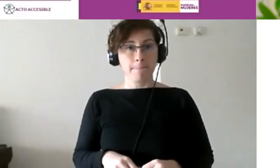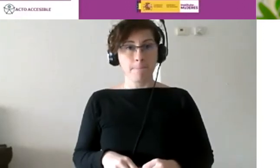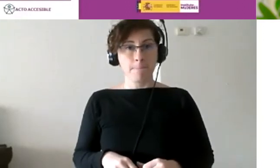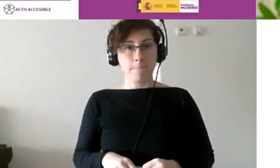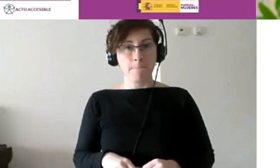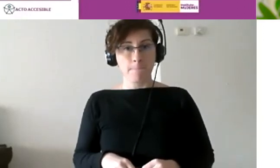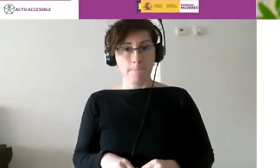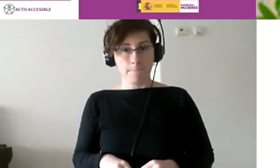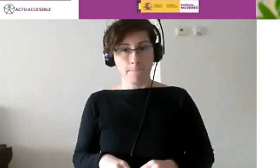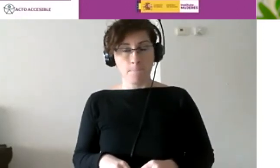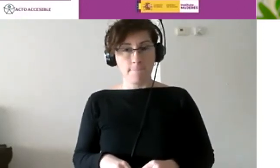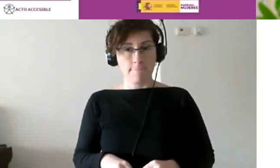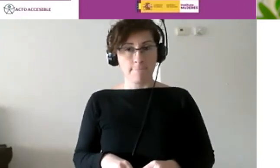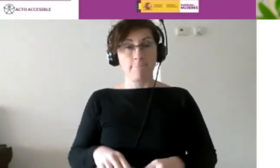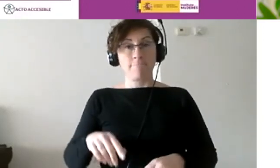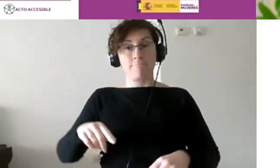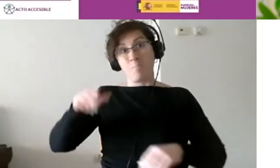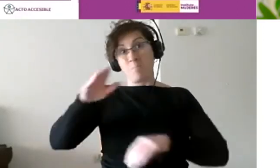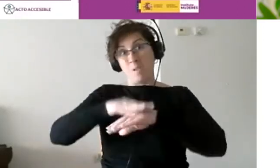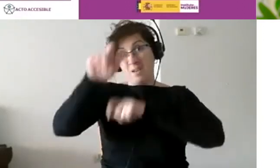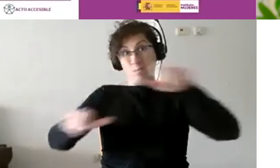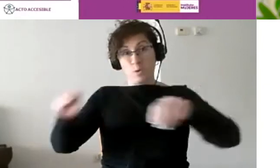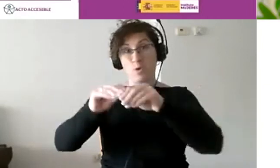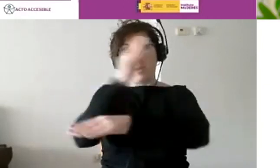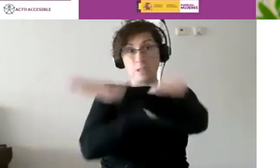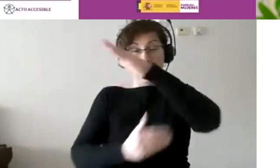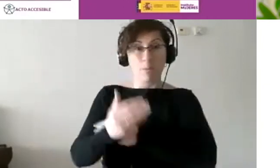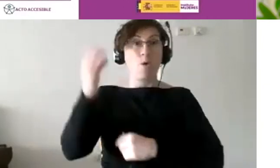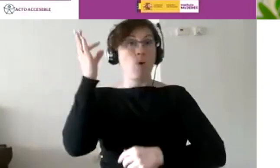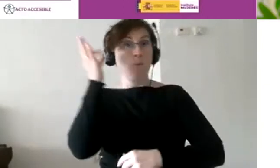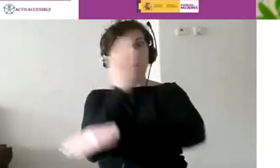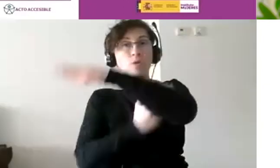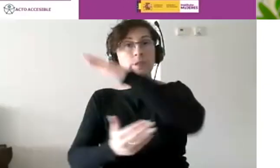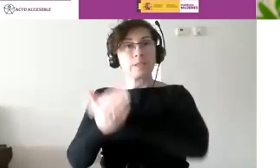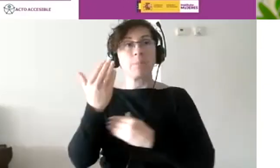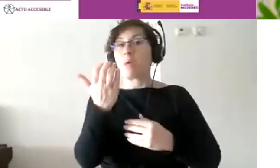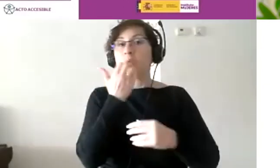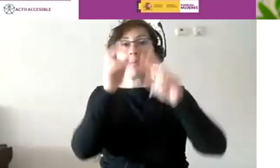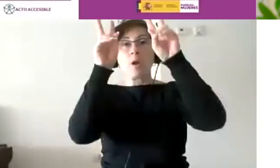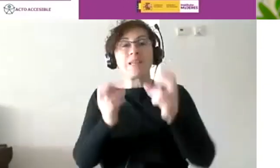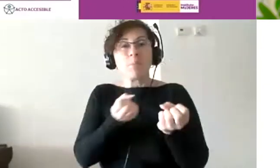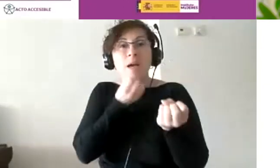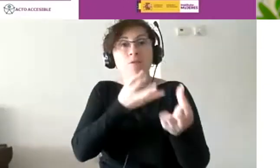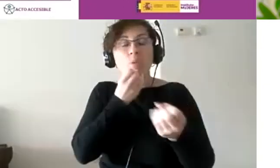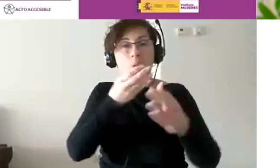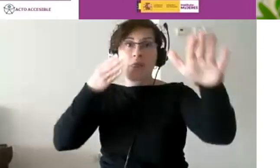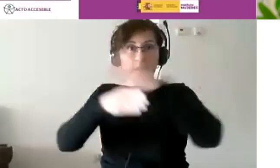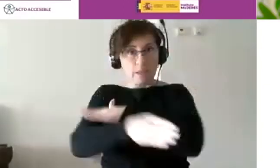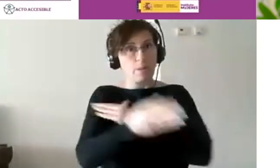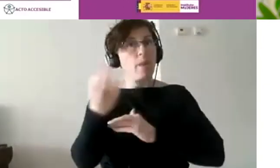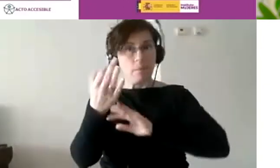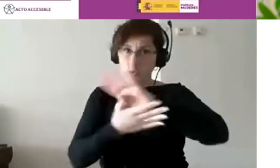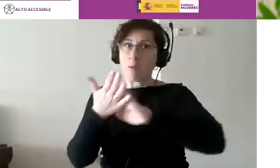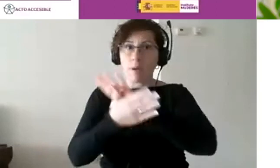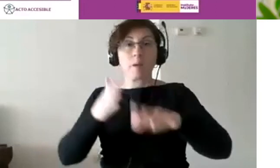more about accessibility of information. Those women and girls with disabilities who can't